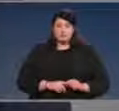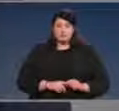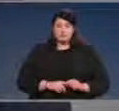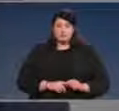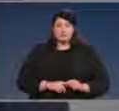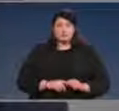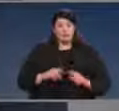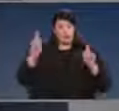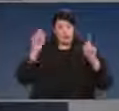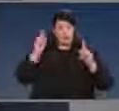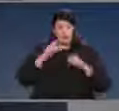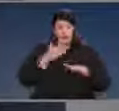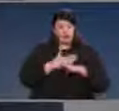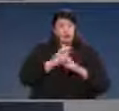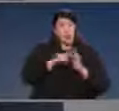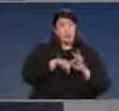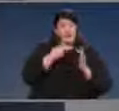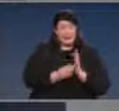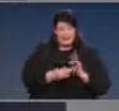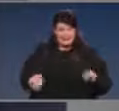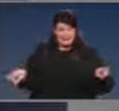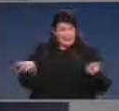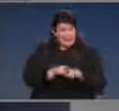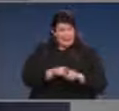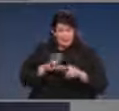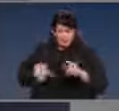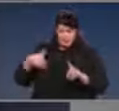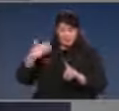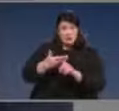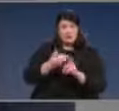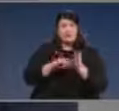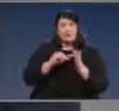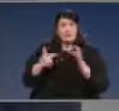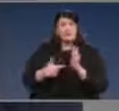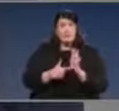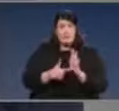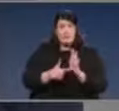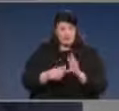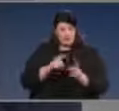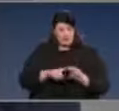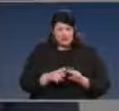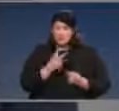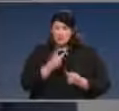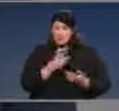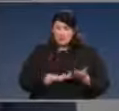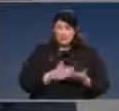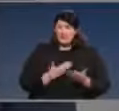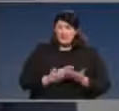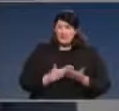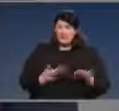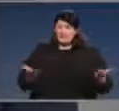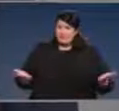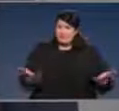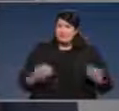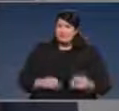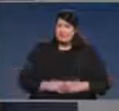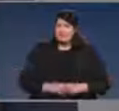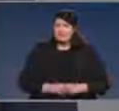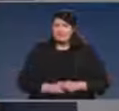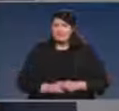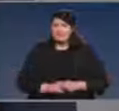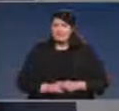will continue till the end of September. So that is still several months away. And we would certainly hope that as events